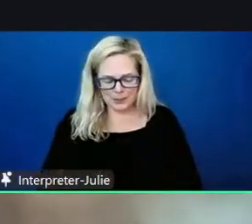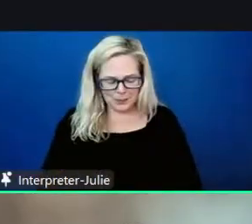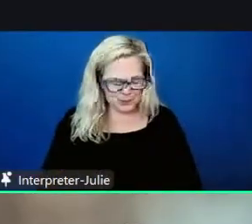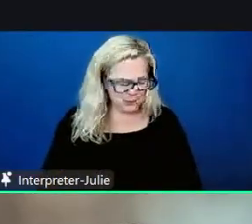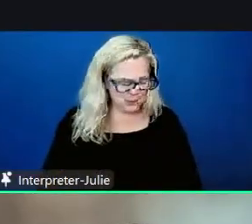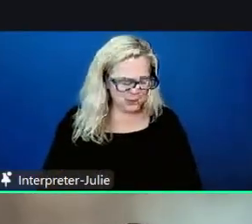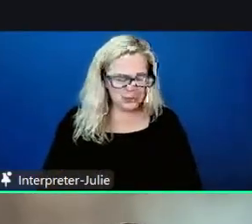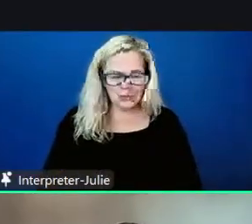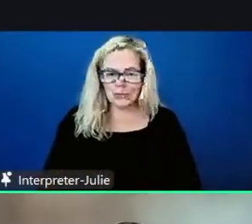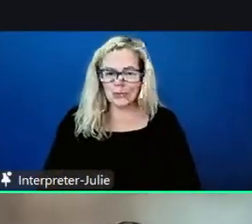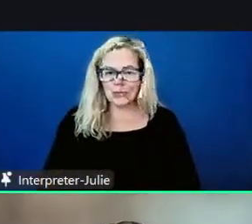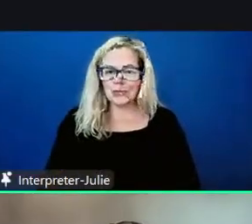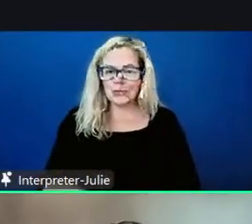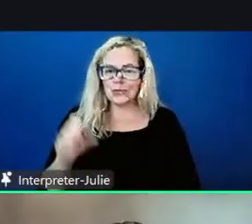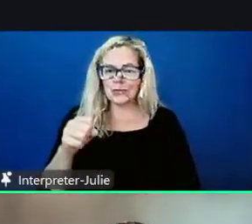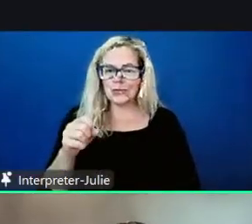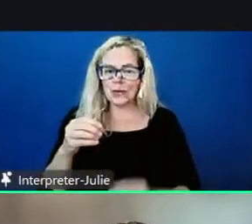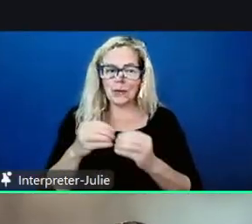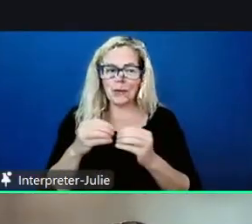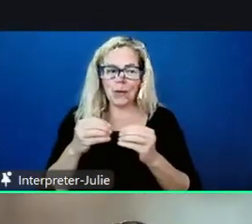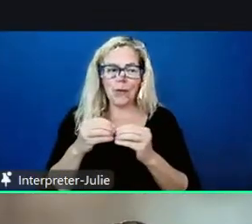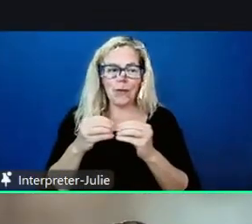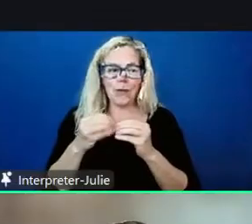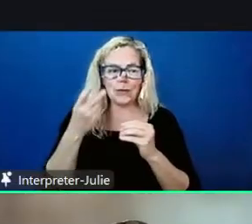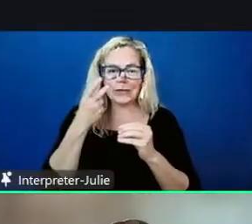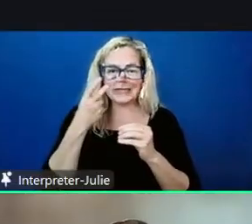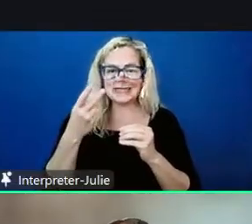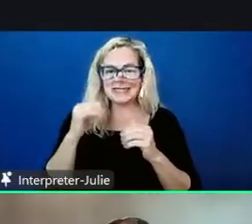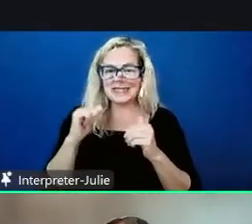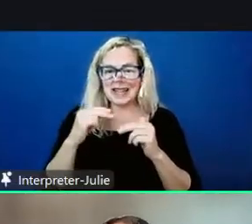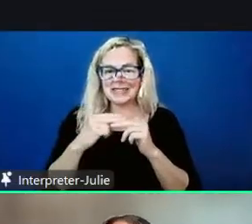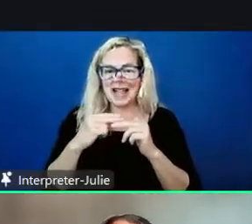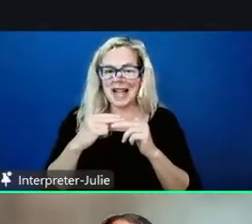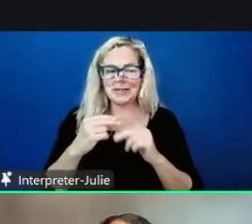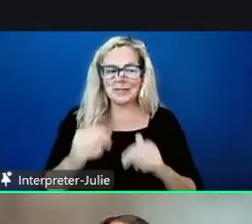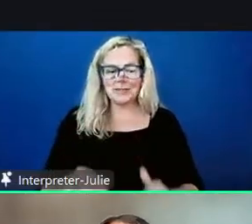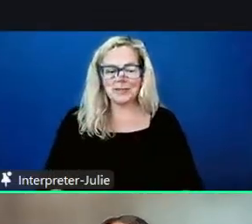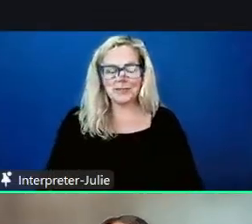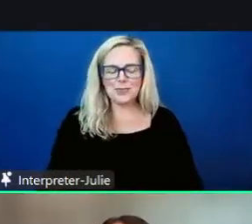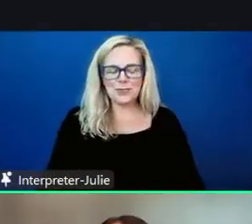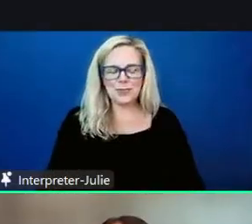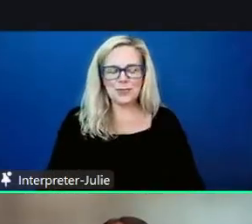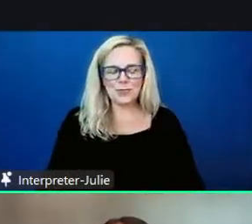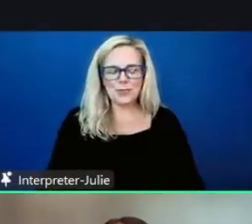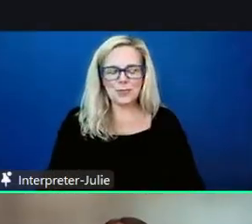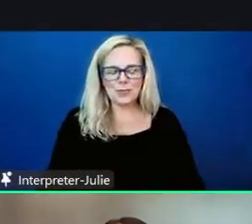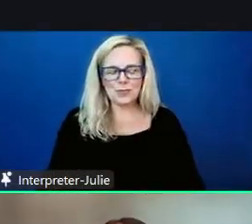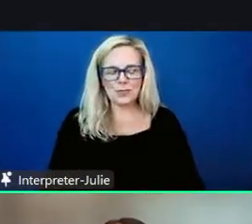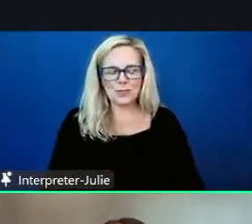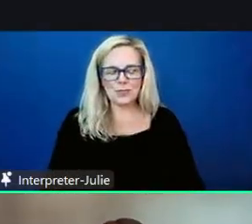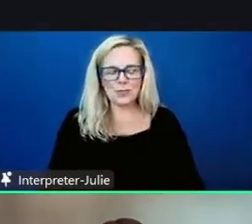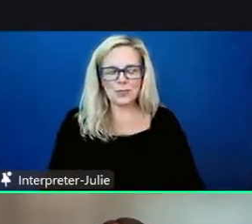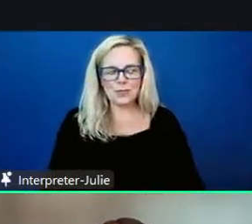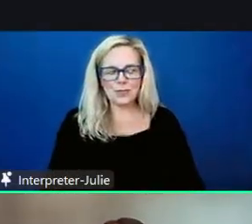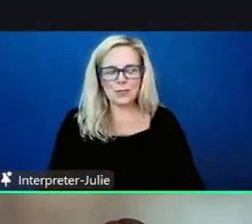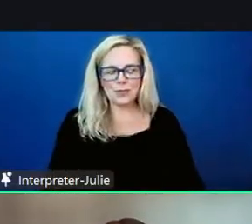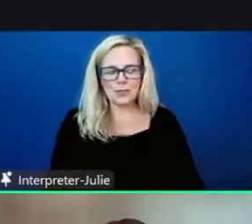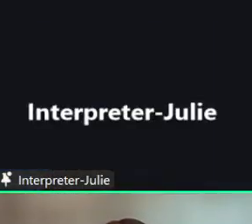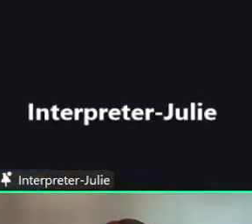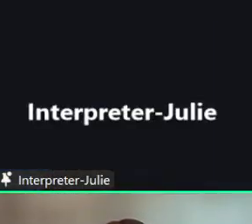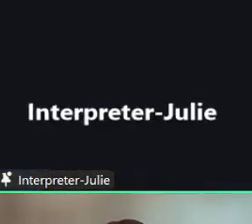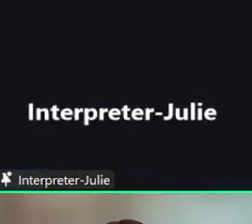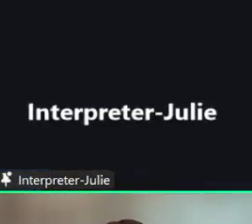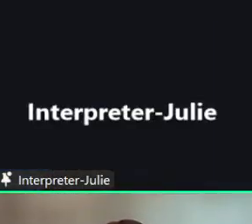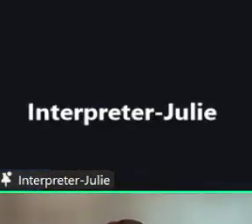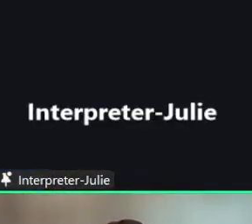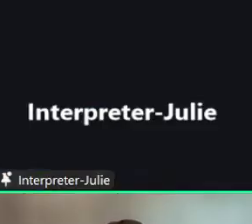So this is, just further exemplify that point with the slide. So this is where we shift the conversation from a deficit